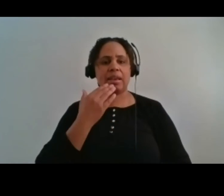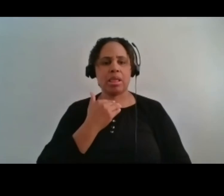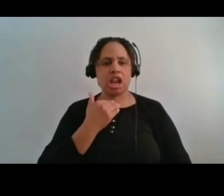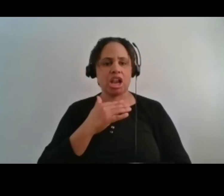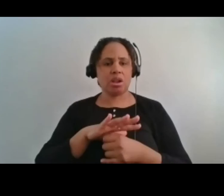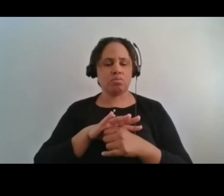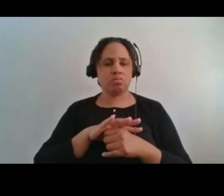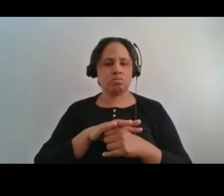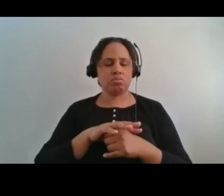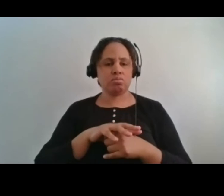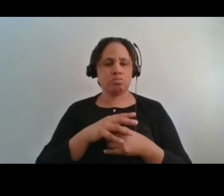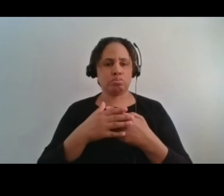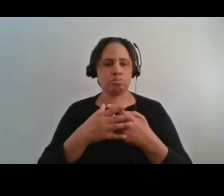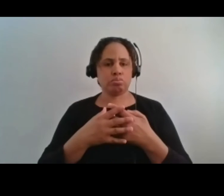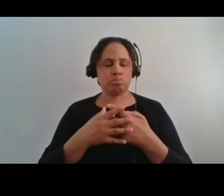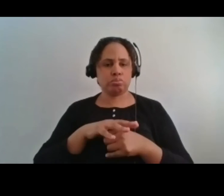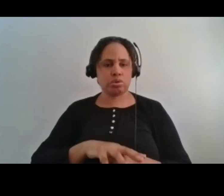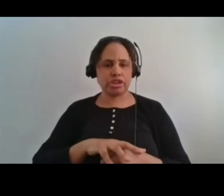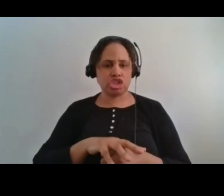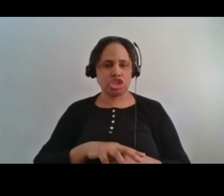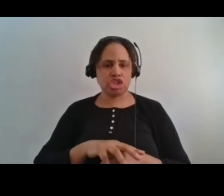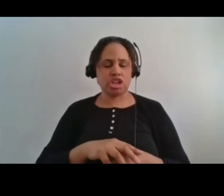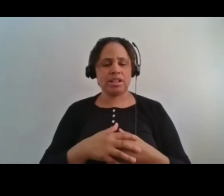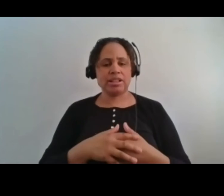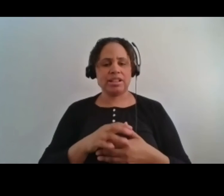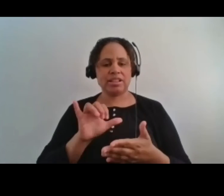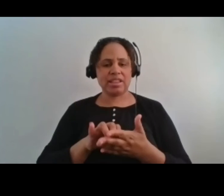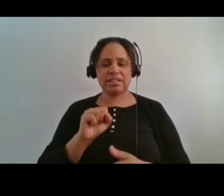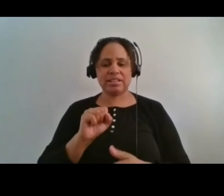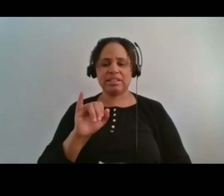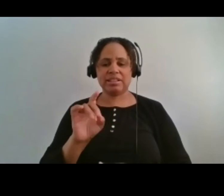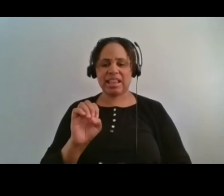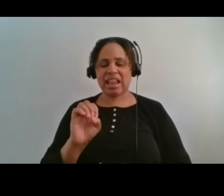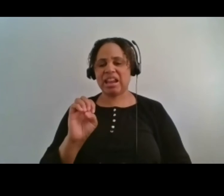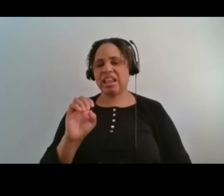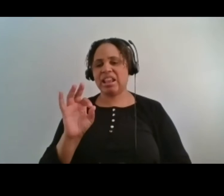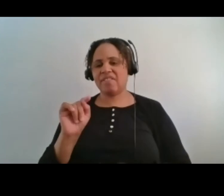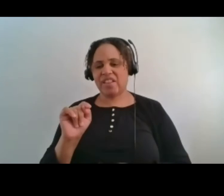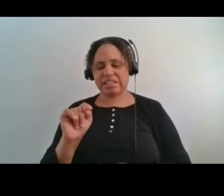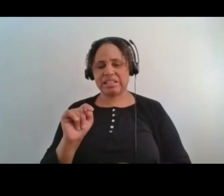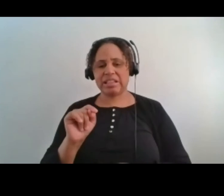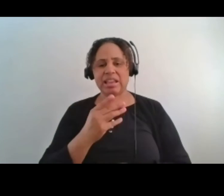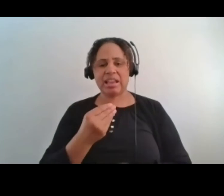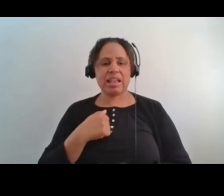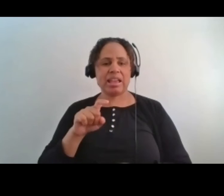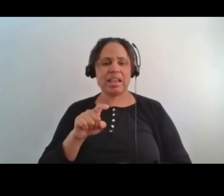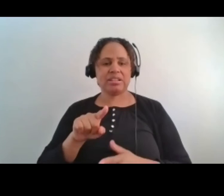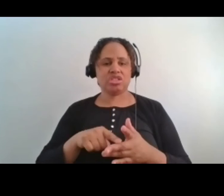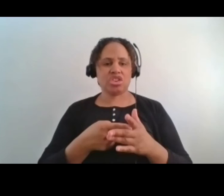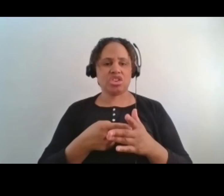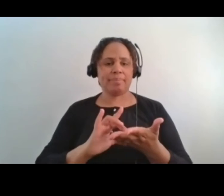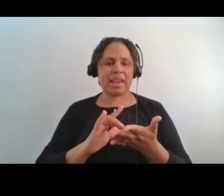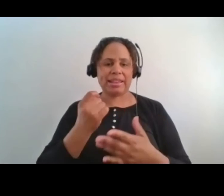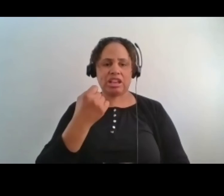is a side effect to the polycystic kidneys. And I had to start taking medication for